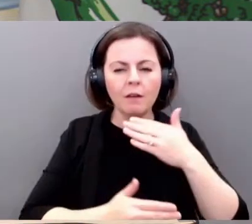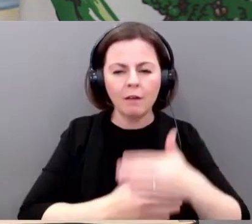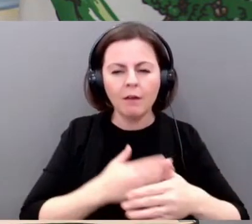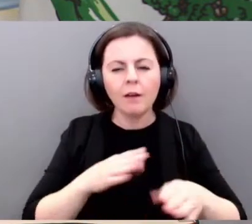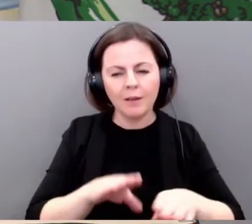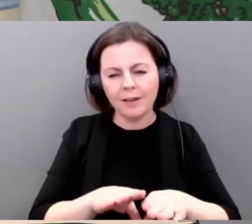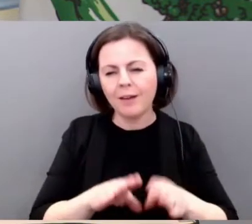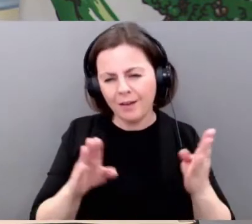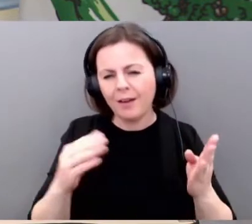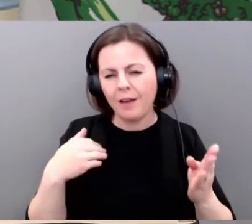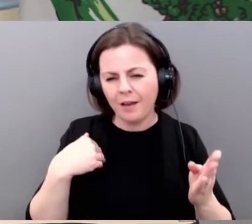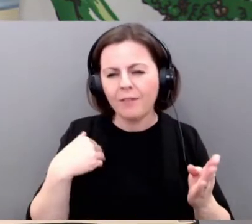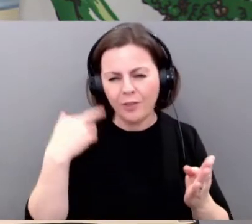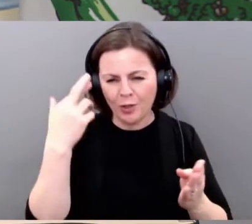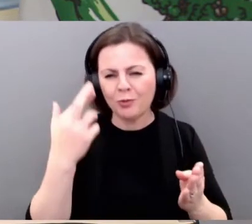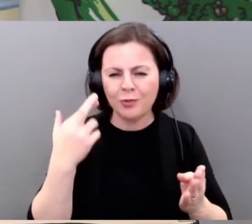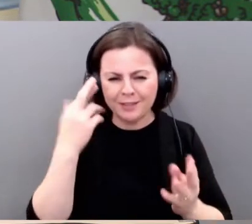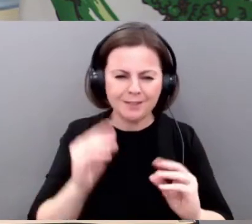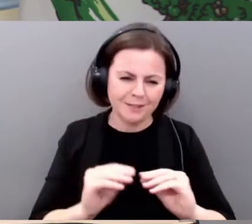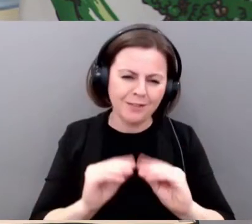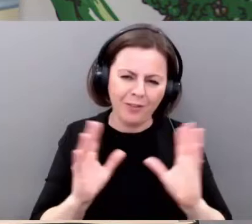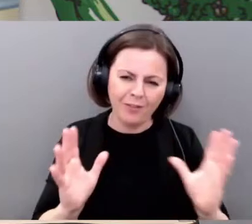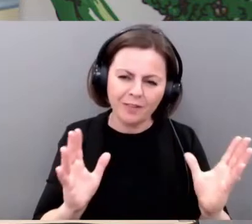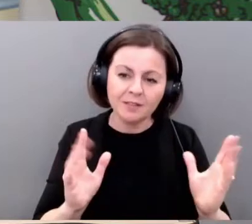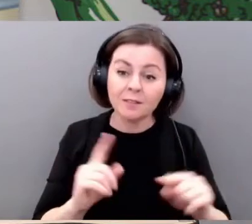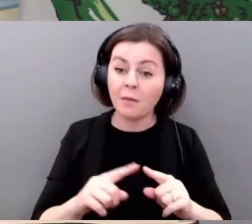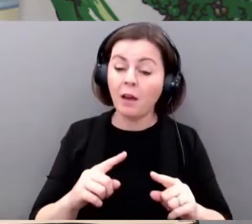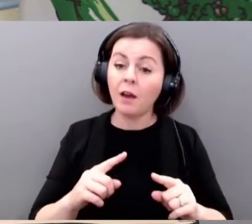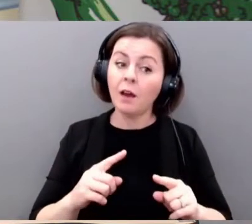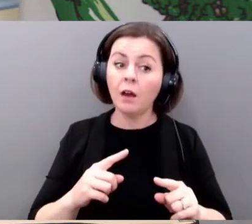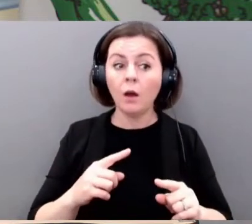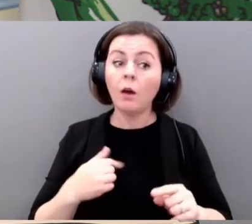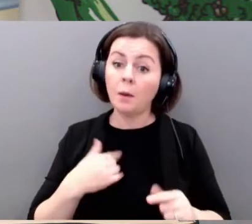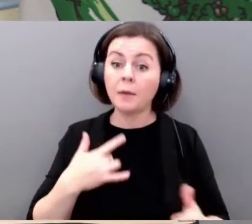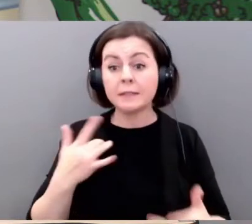reasons. But I think it's exciting that we're having the conversations, at least.